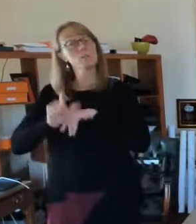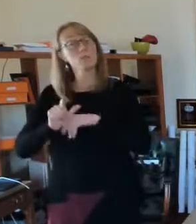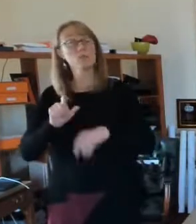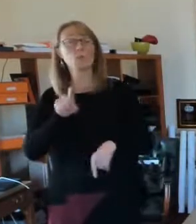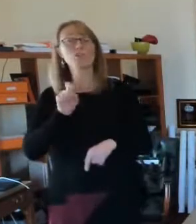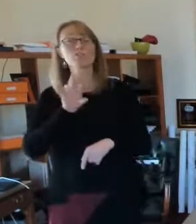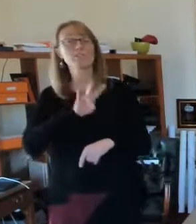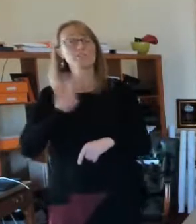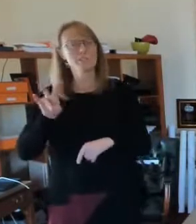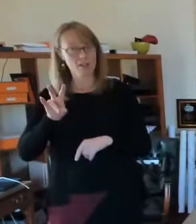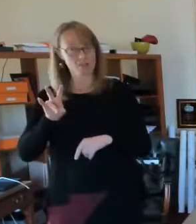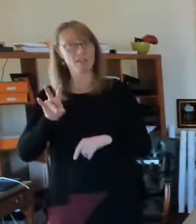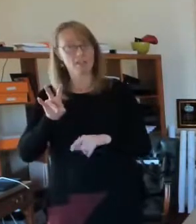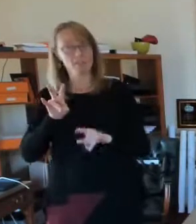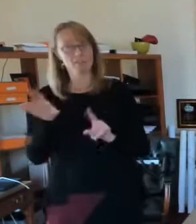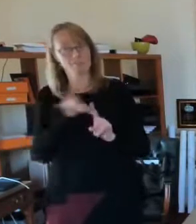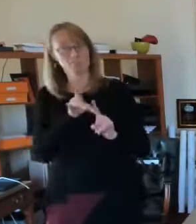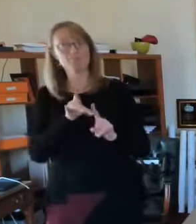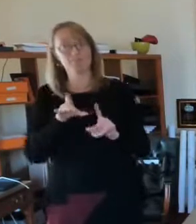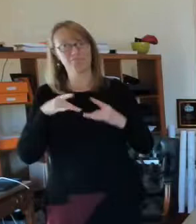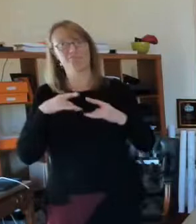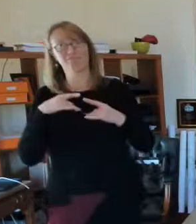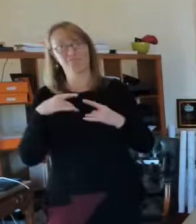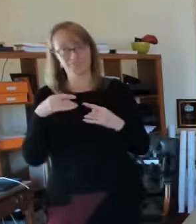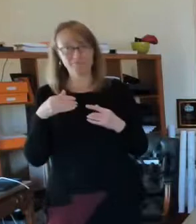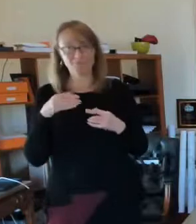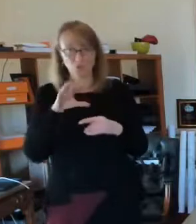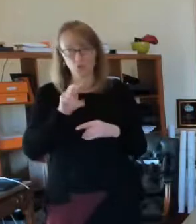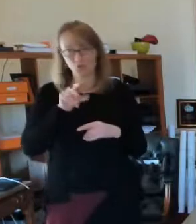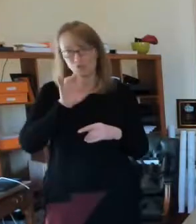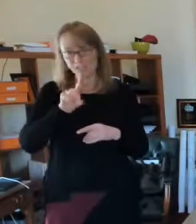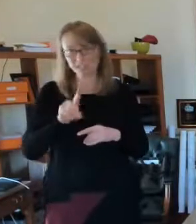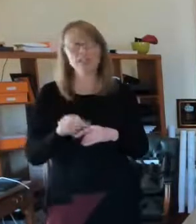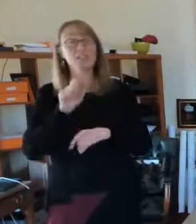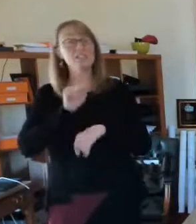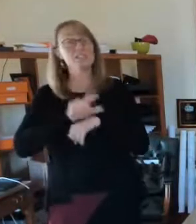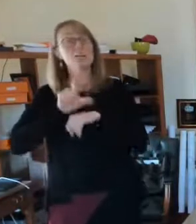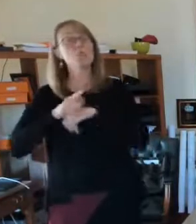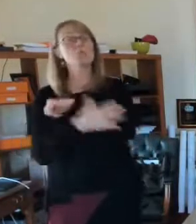177 cases yesterday. St. Louis County reported